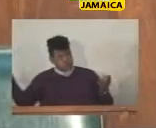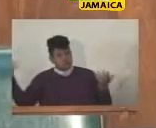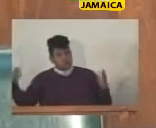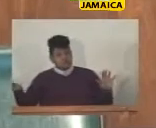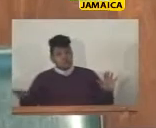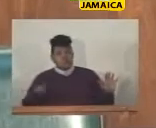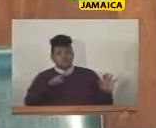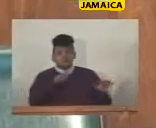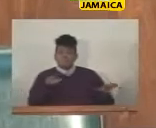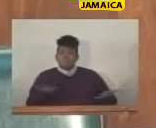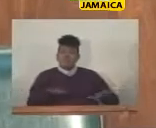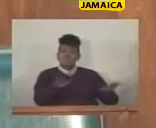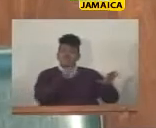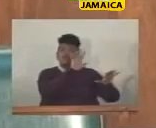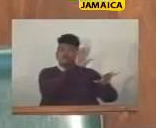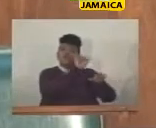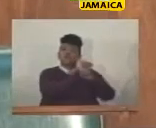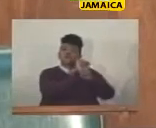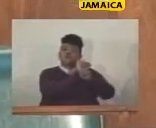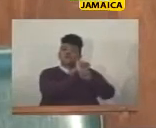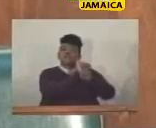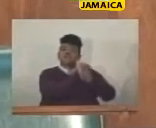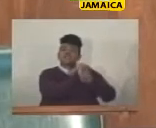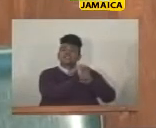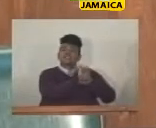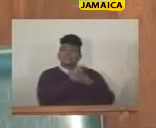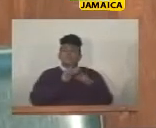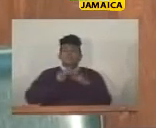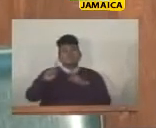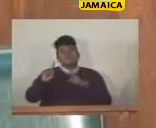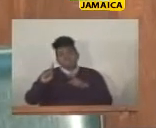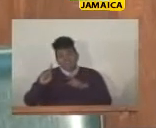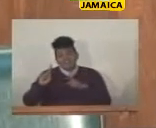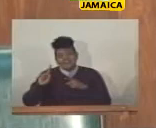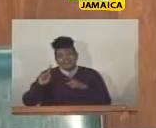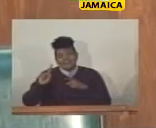been performing their duties professionally.